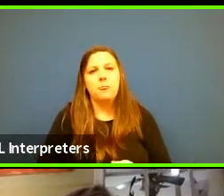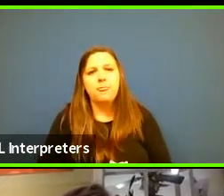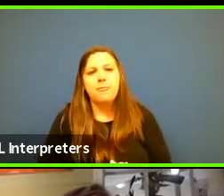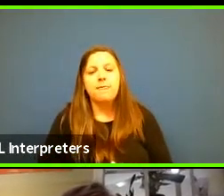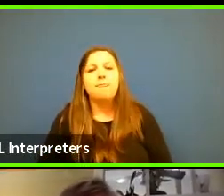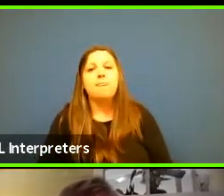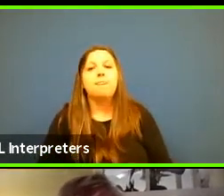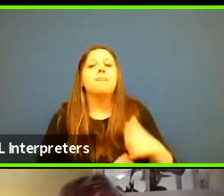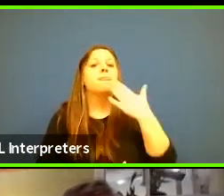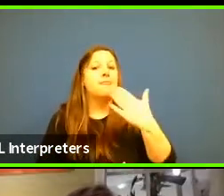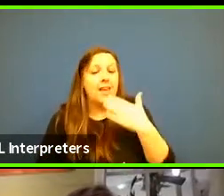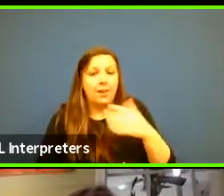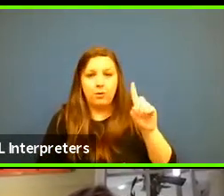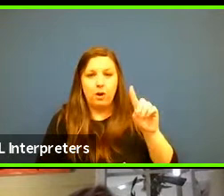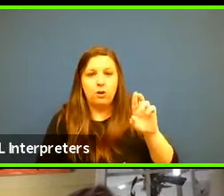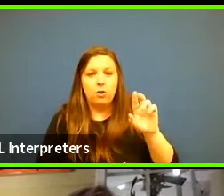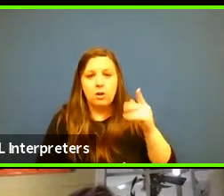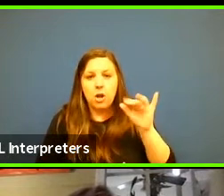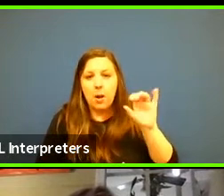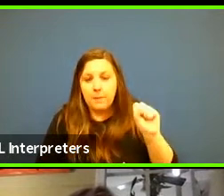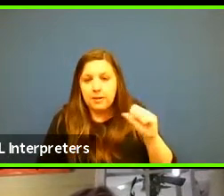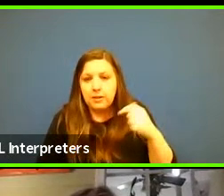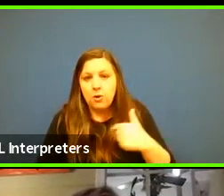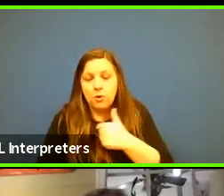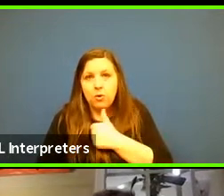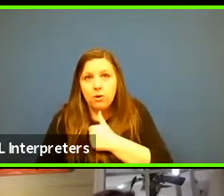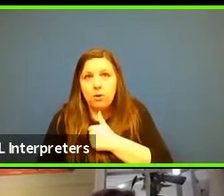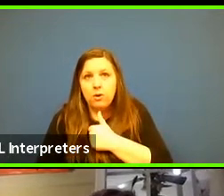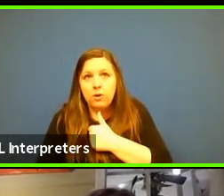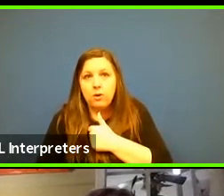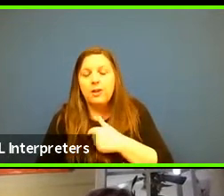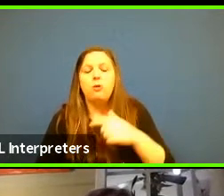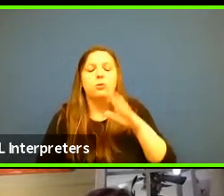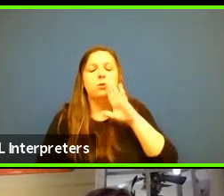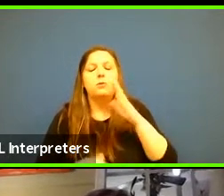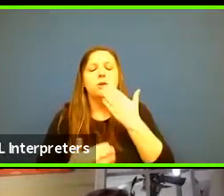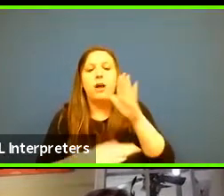Thank you. Thank you, Dr. Thomas, and good afternoon to all our board members.